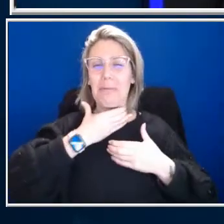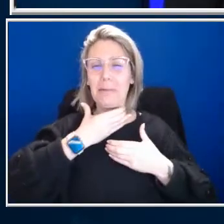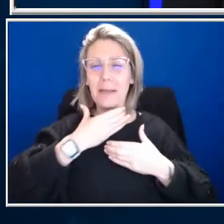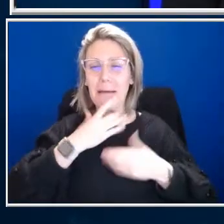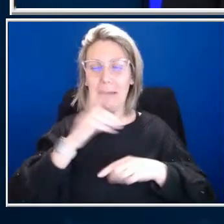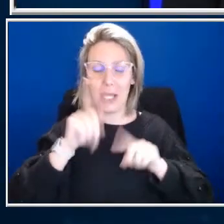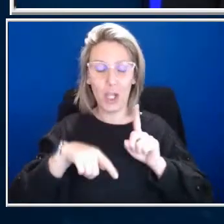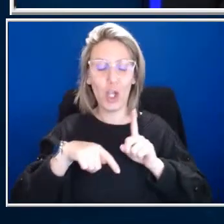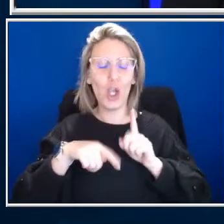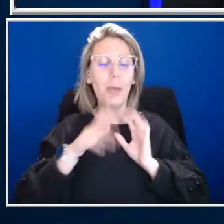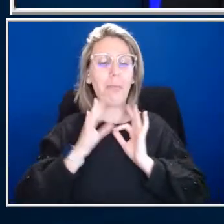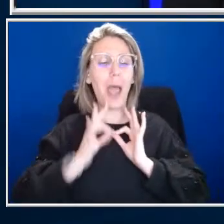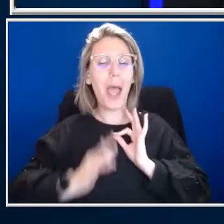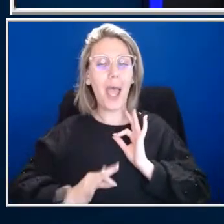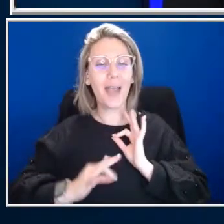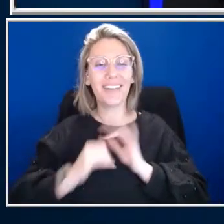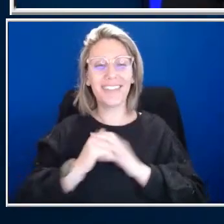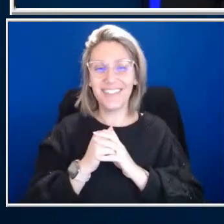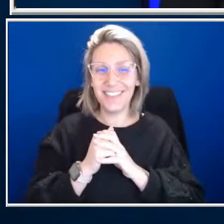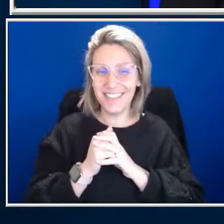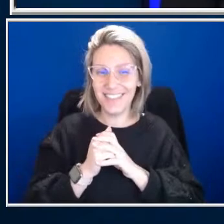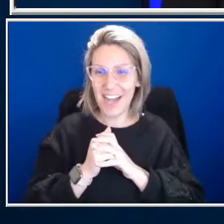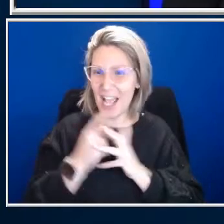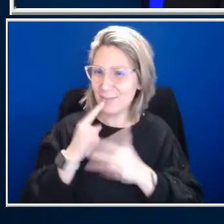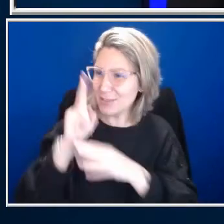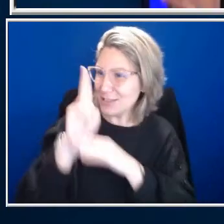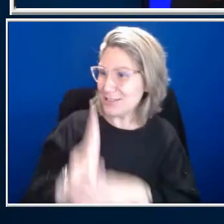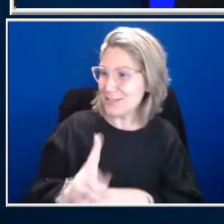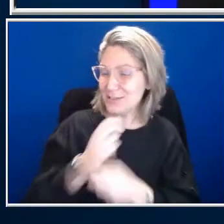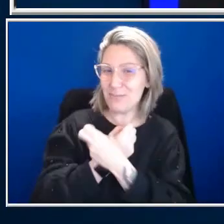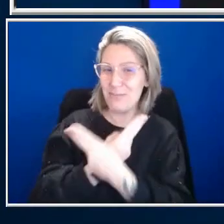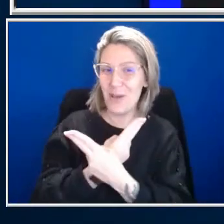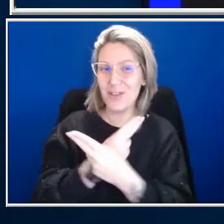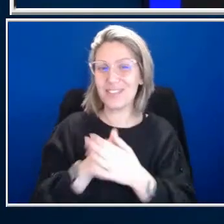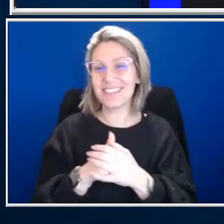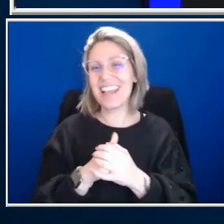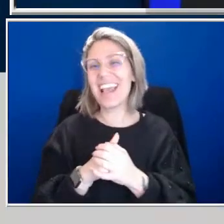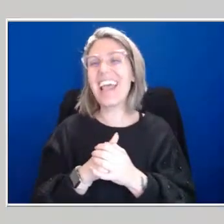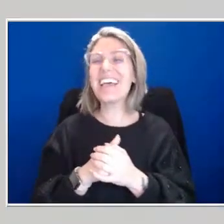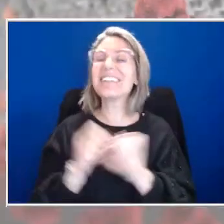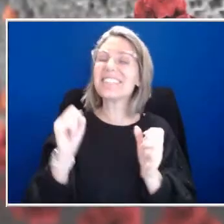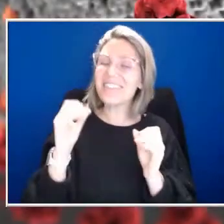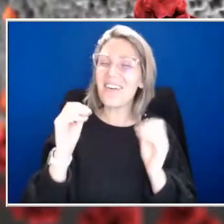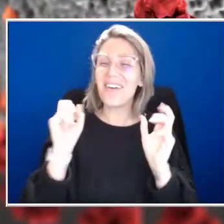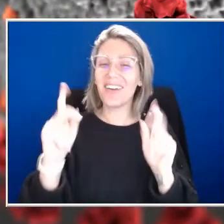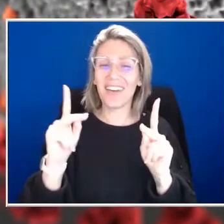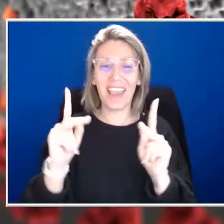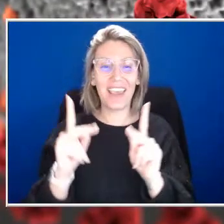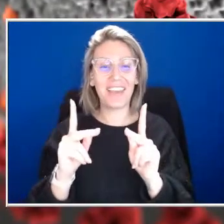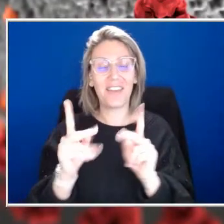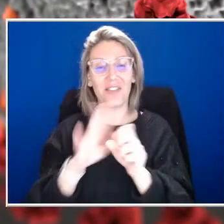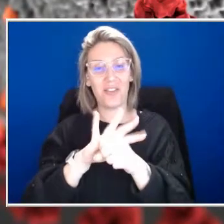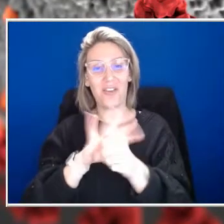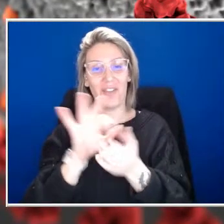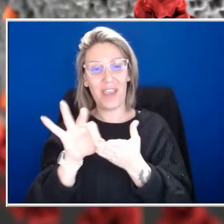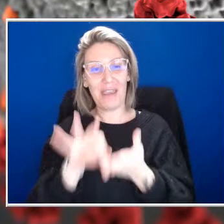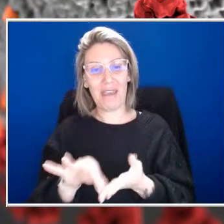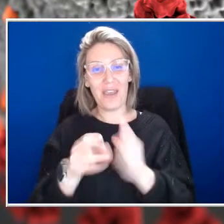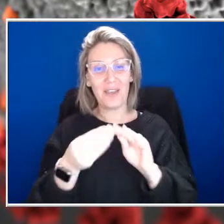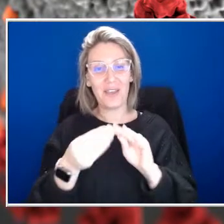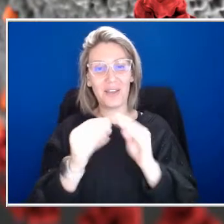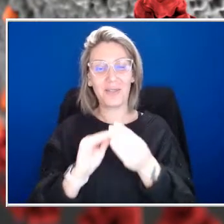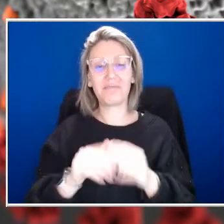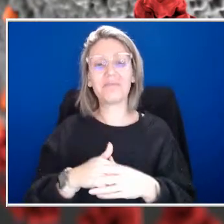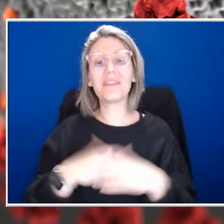what it was. I know, I'm just so used to you in those bow ties. Okay, bring them back one of these days. Okay, so let's get to our COVID count. What do the numbers look like? Today we